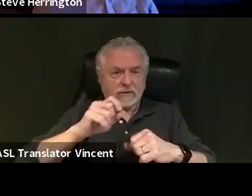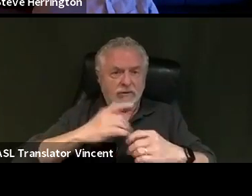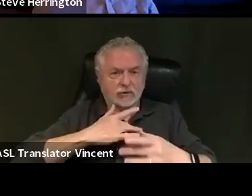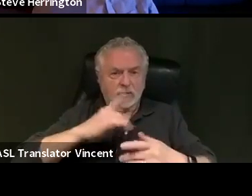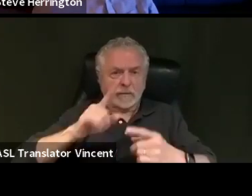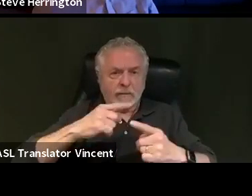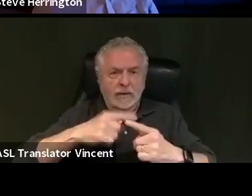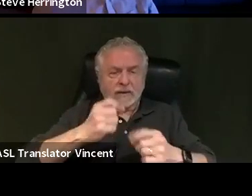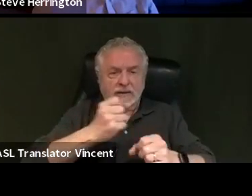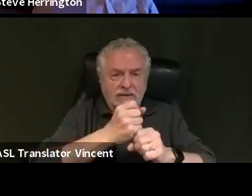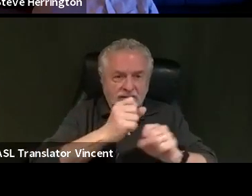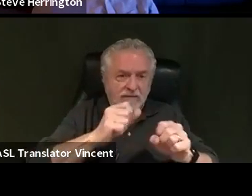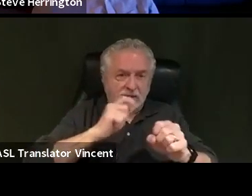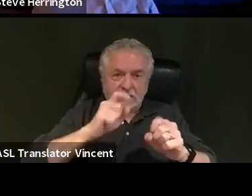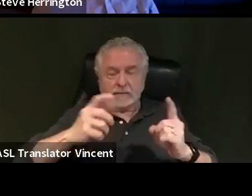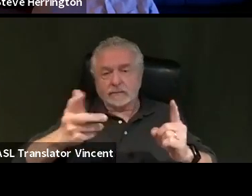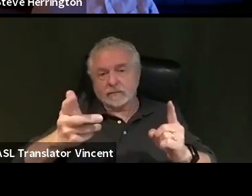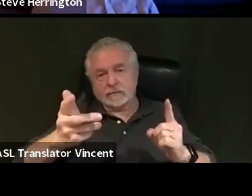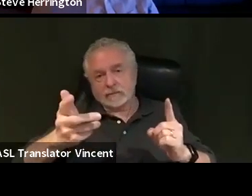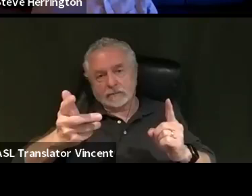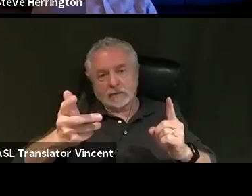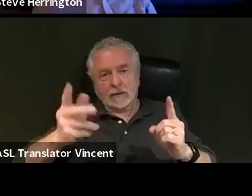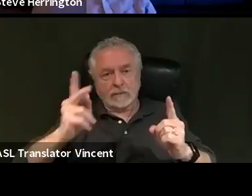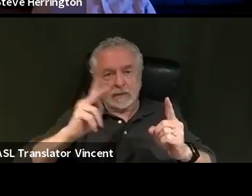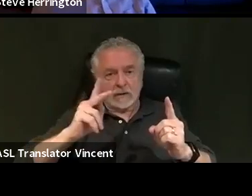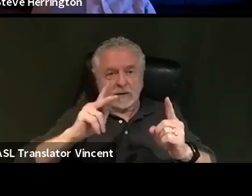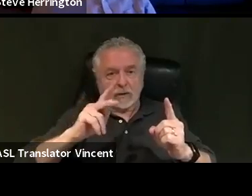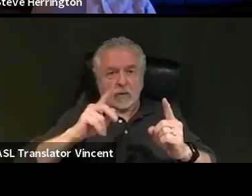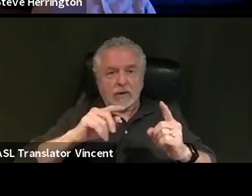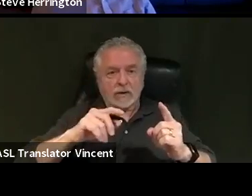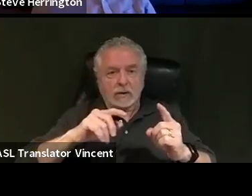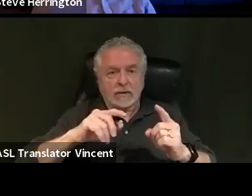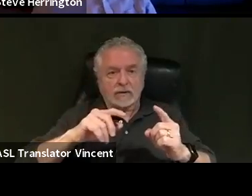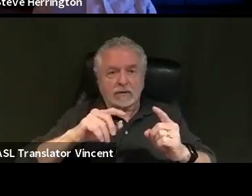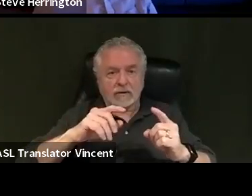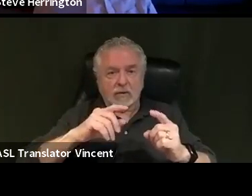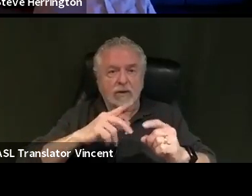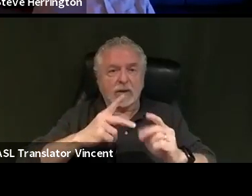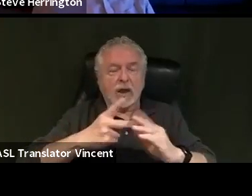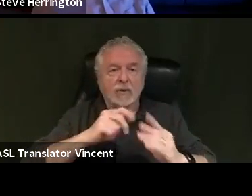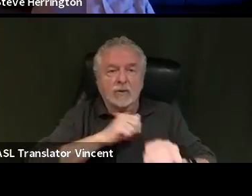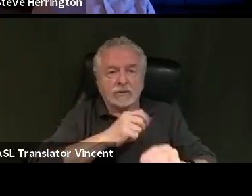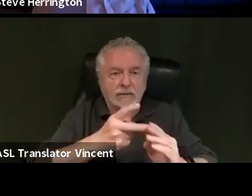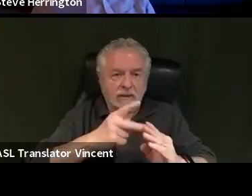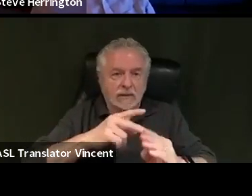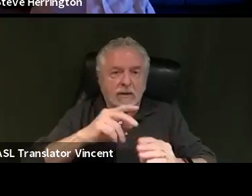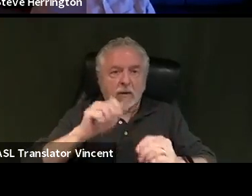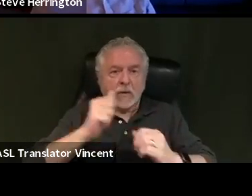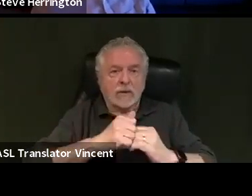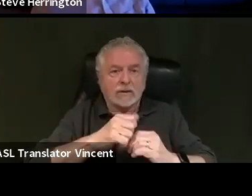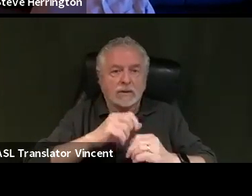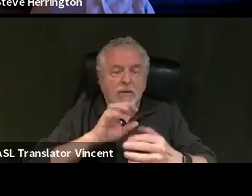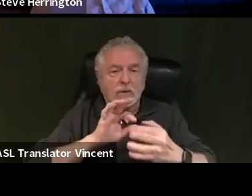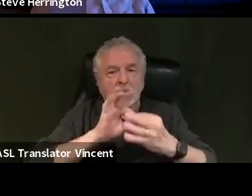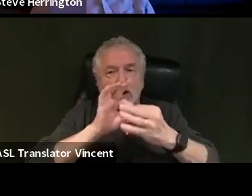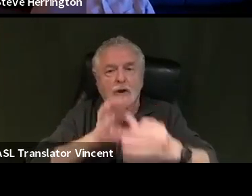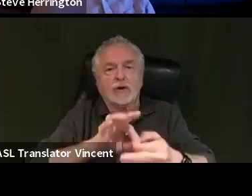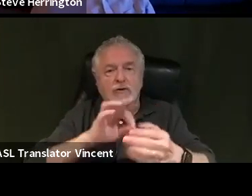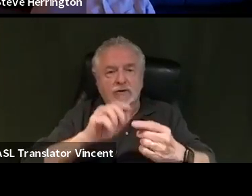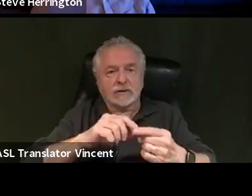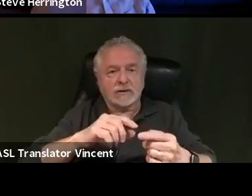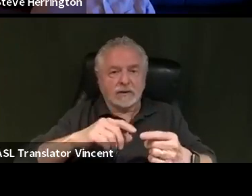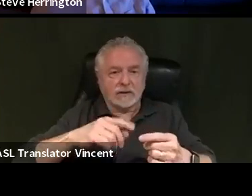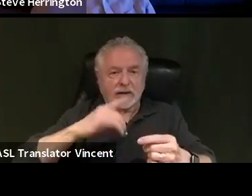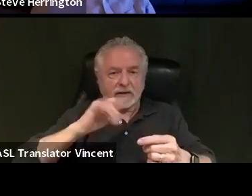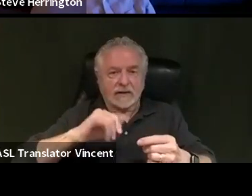about safety. Not necessarily, I think that people are like, well, what does emergency use authorization mean with regard to feeling